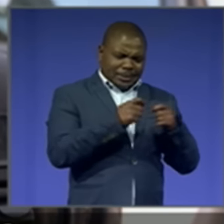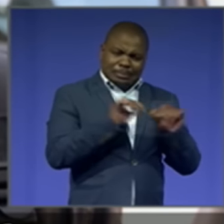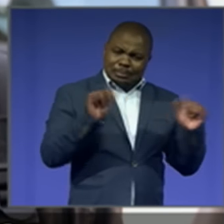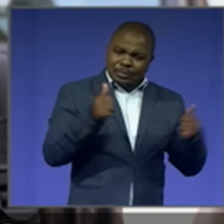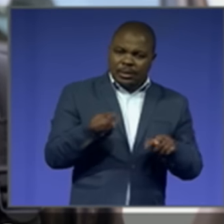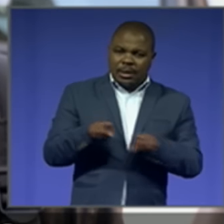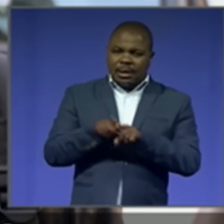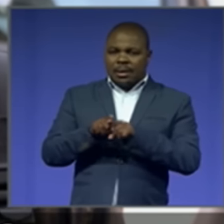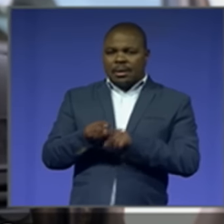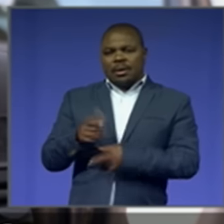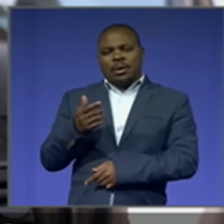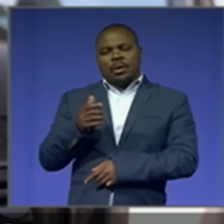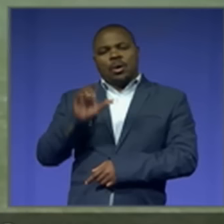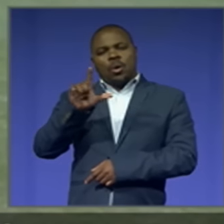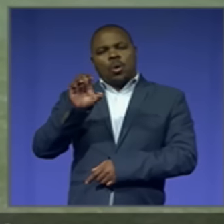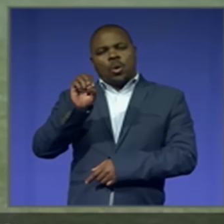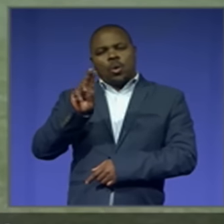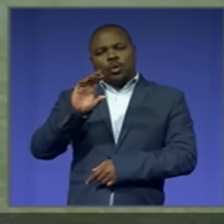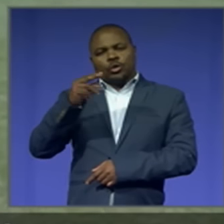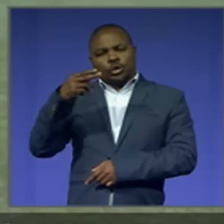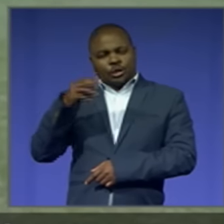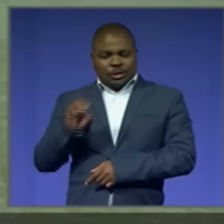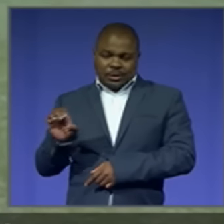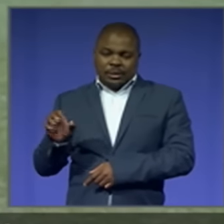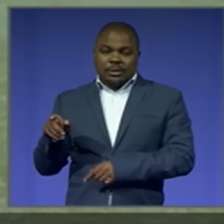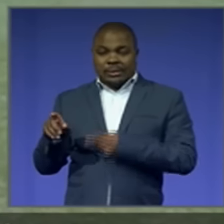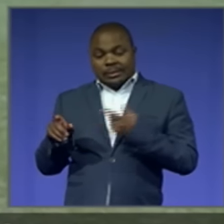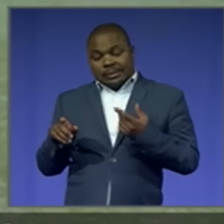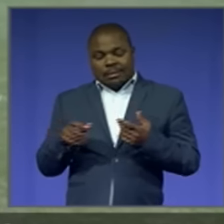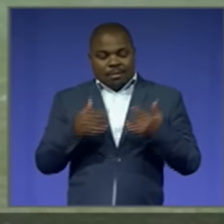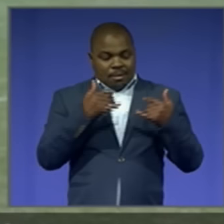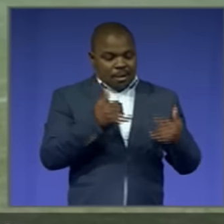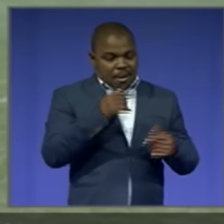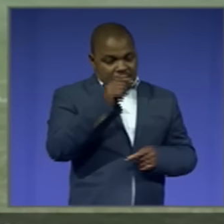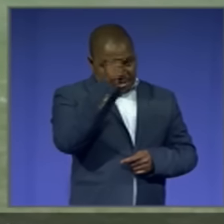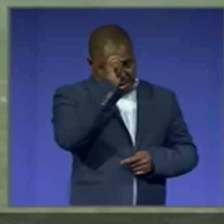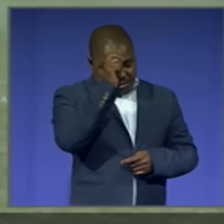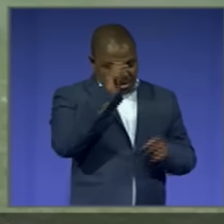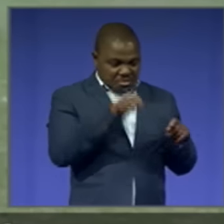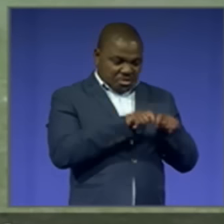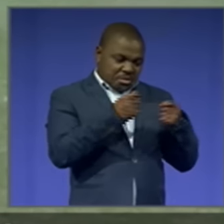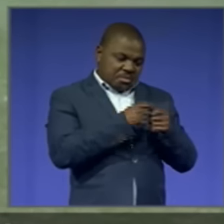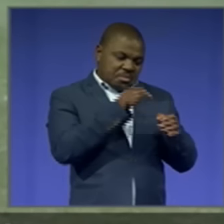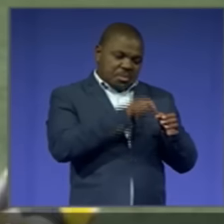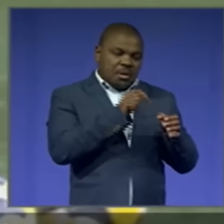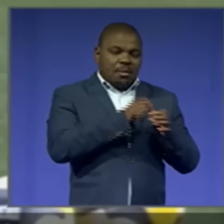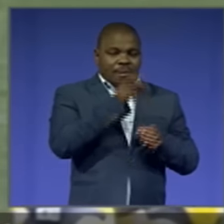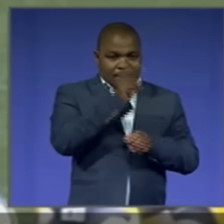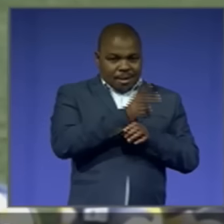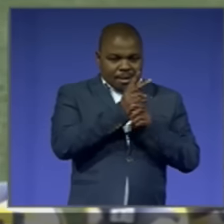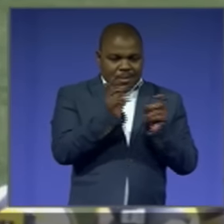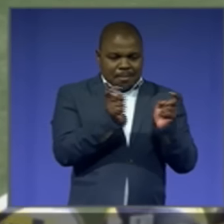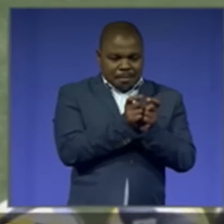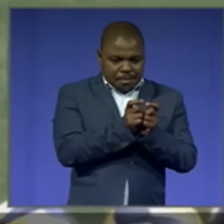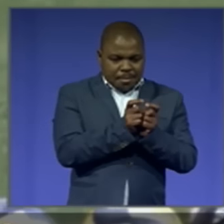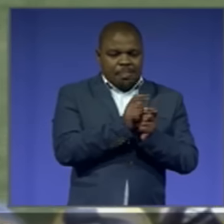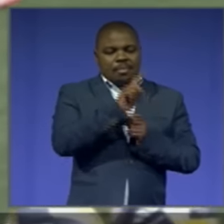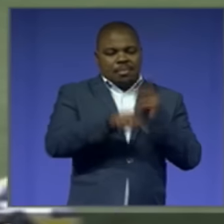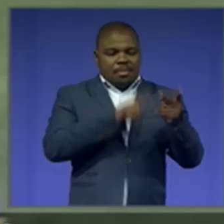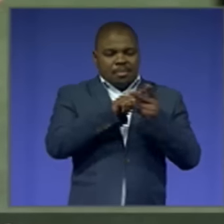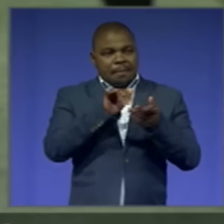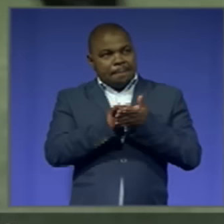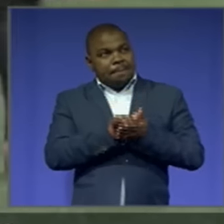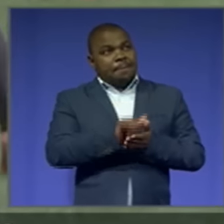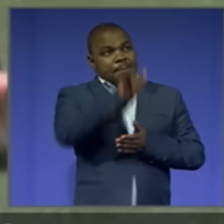Players like Tembinkosi Lodge. Go sa le bjalo Bafana ba tlo raloka papadi e nngwe pele ba kgatha